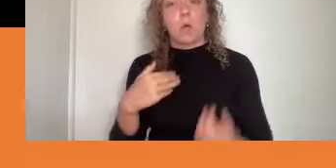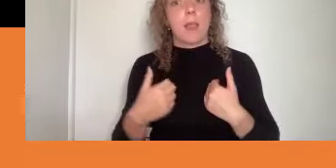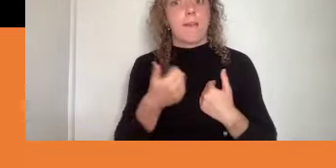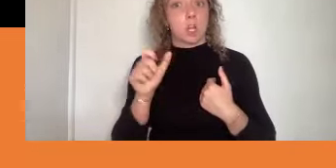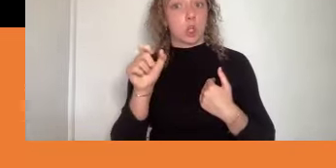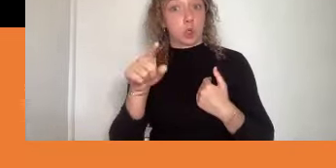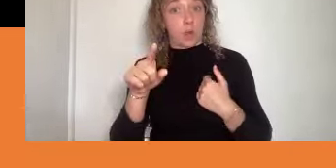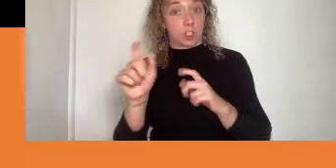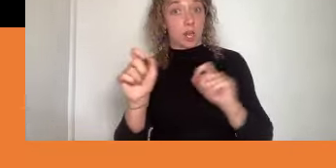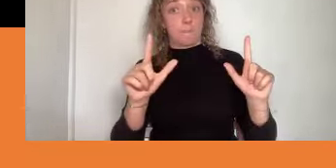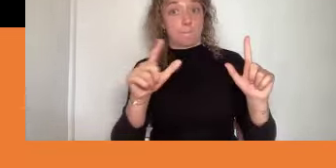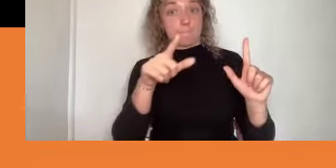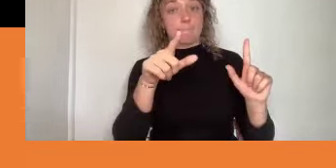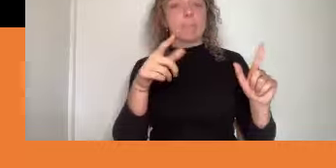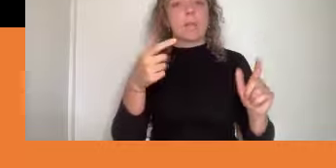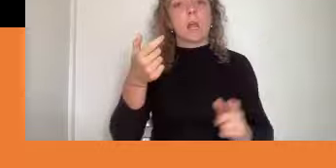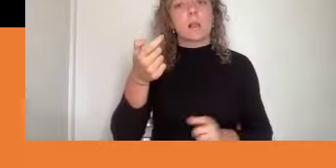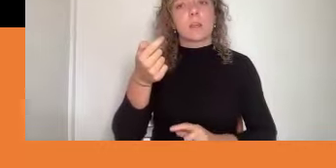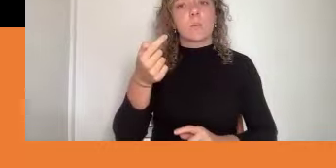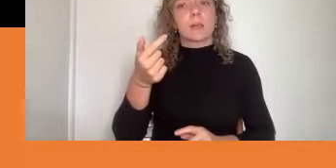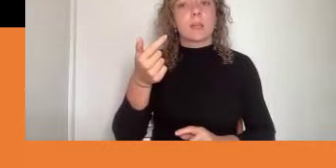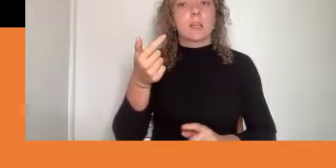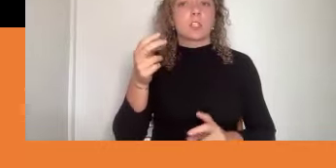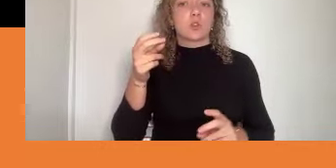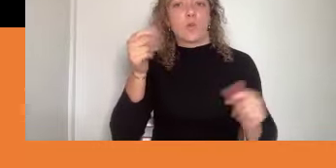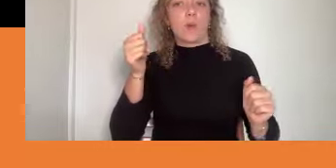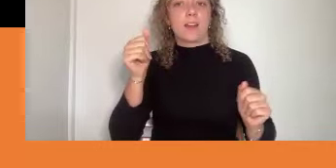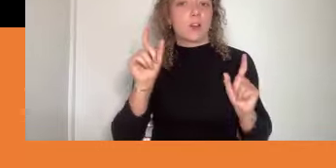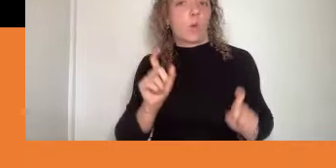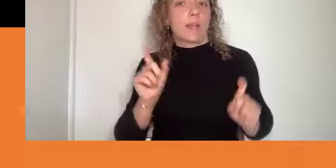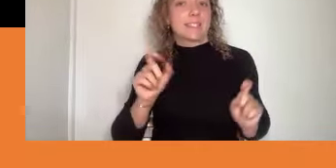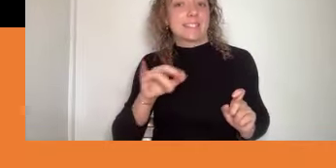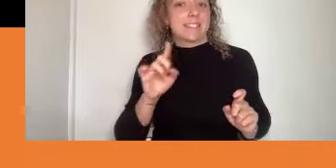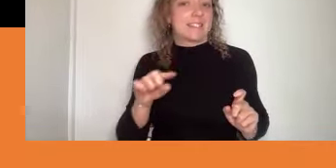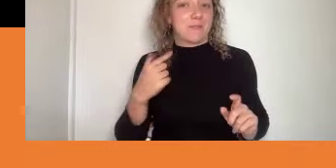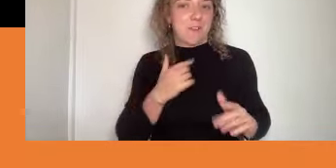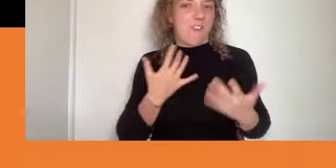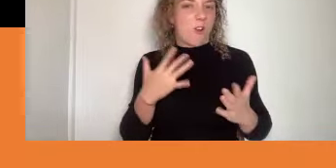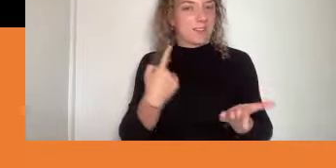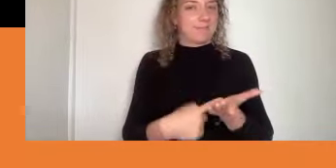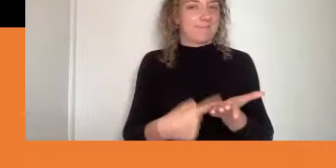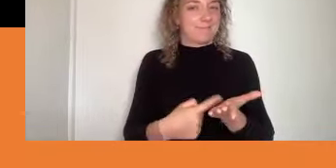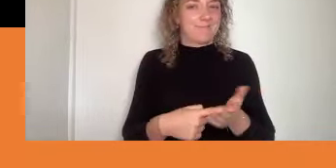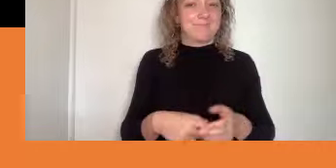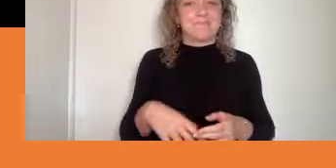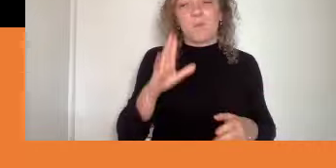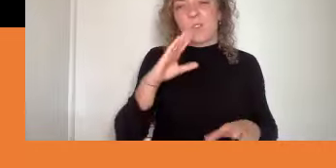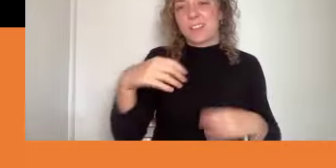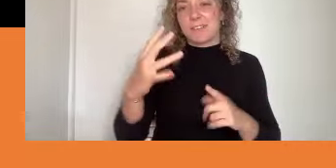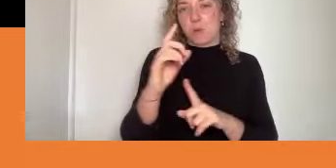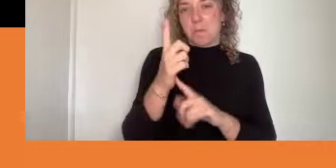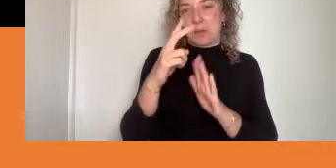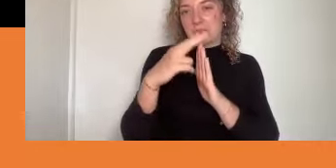up, everybody, and this one's a little bit kind of a quick quiz based on what we've already covered. So if you'd like, I'll give you a minute to read through